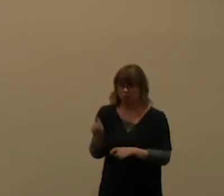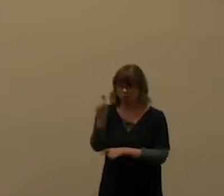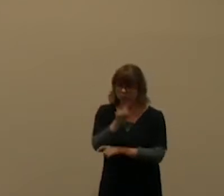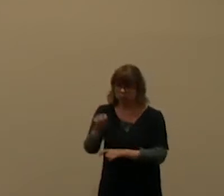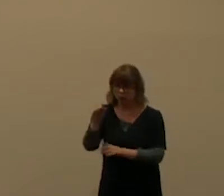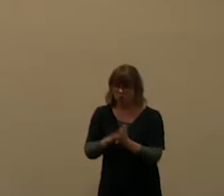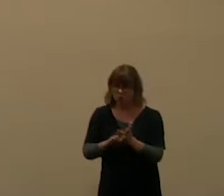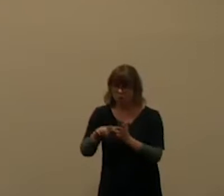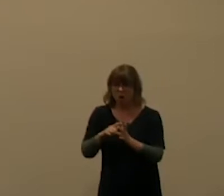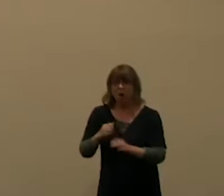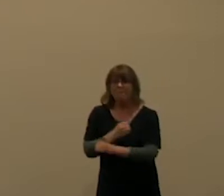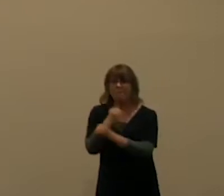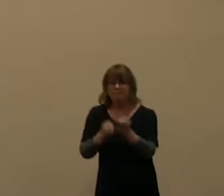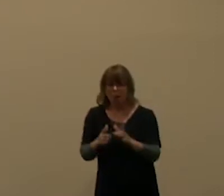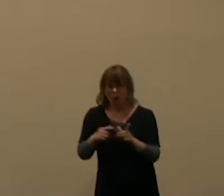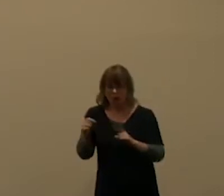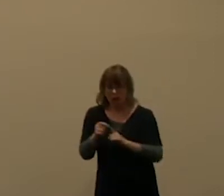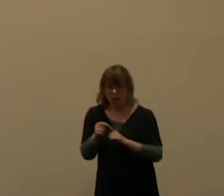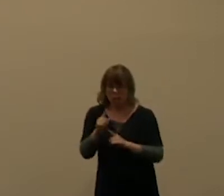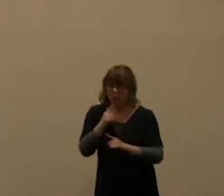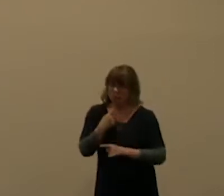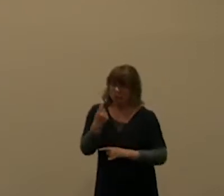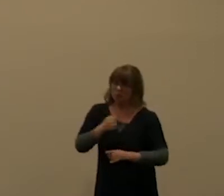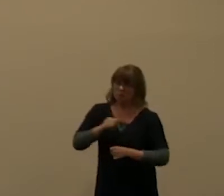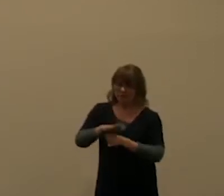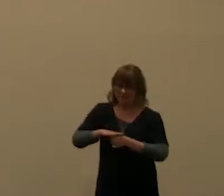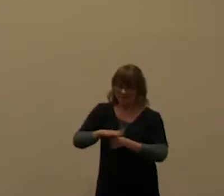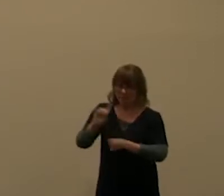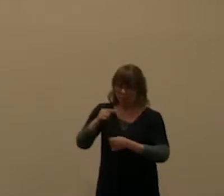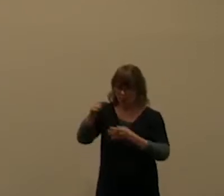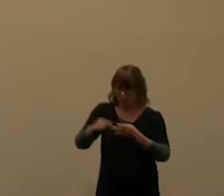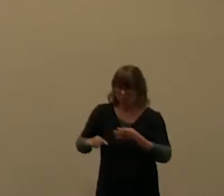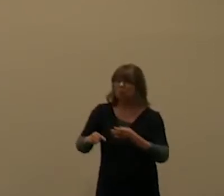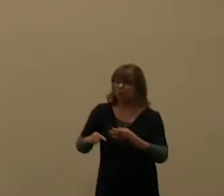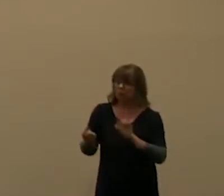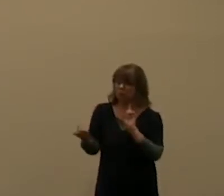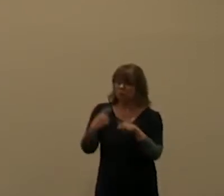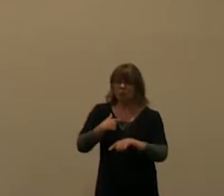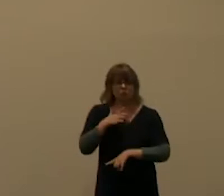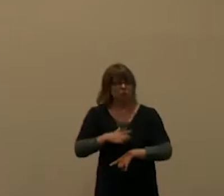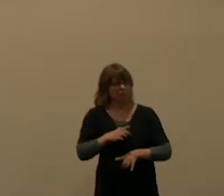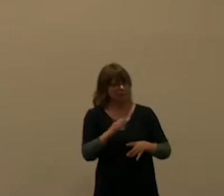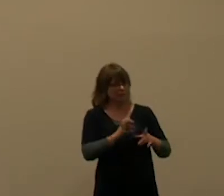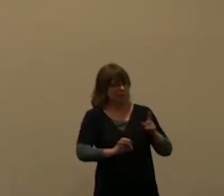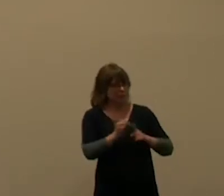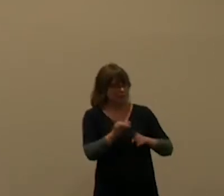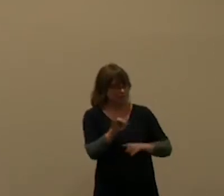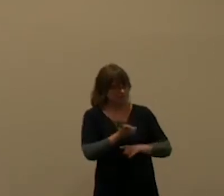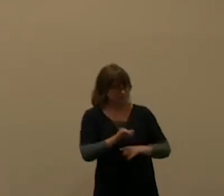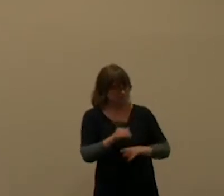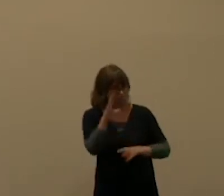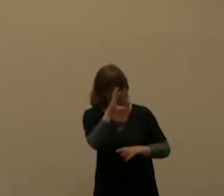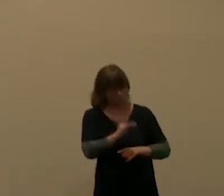even, where you can say, okay, this is my scenario, and then it will say, okay, you need to use this application. They've got a really